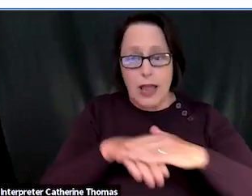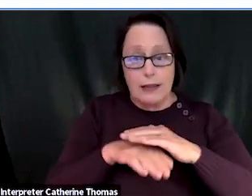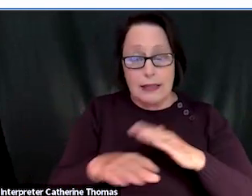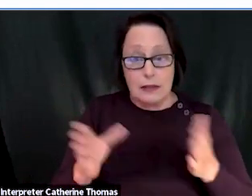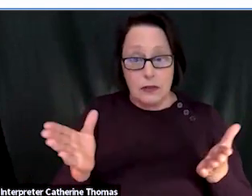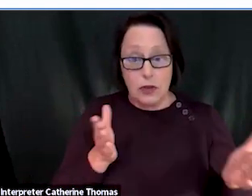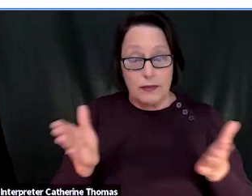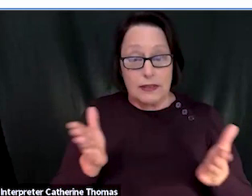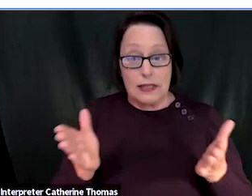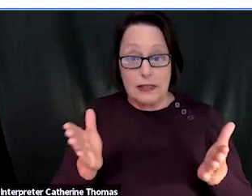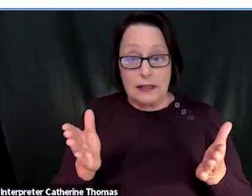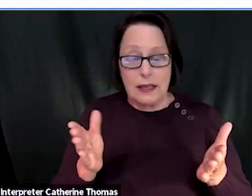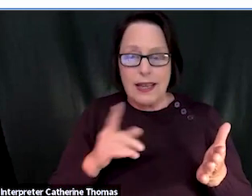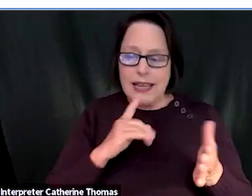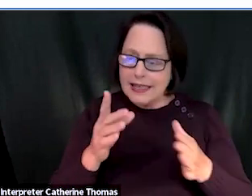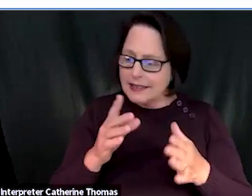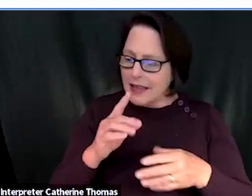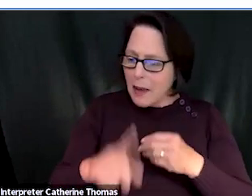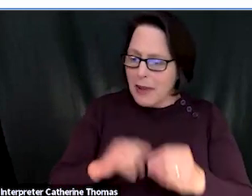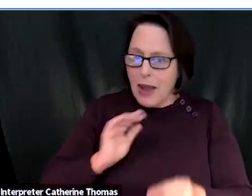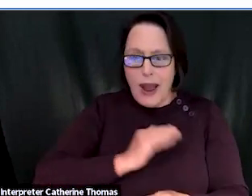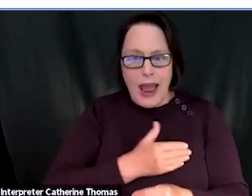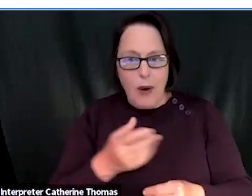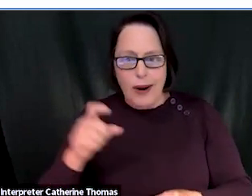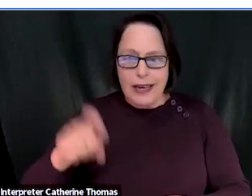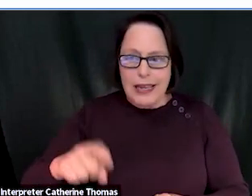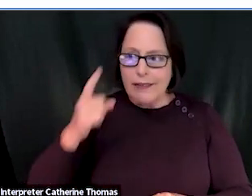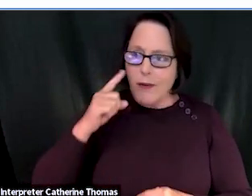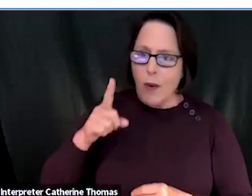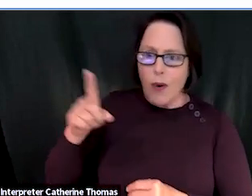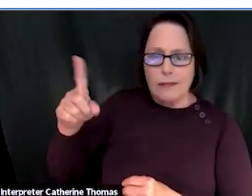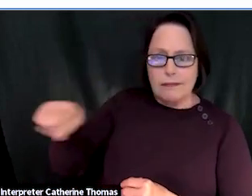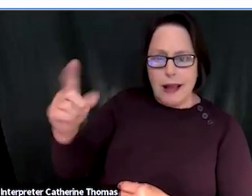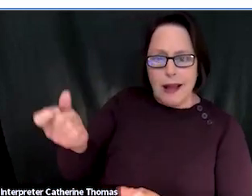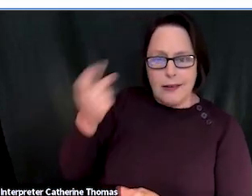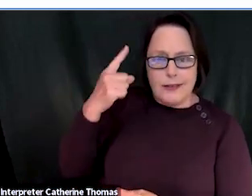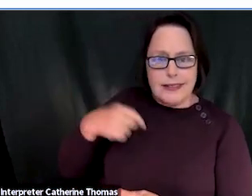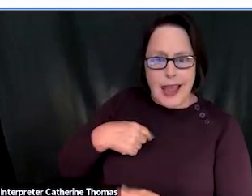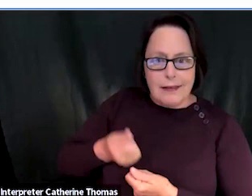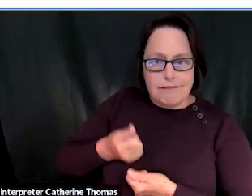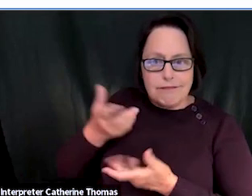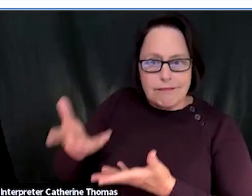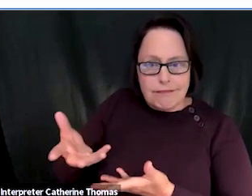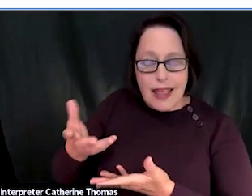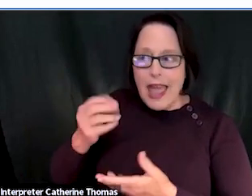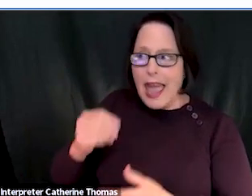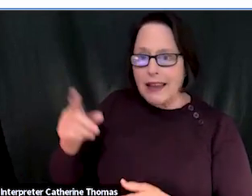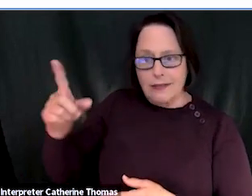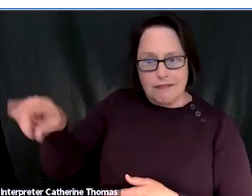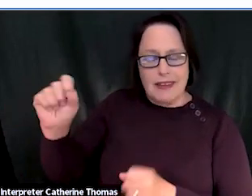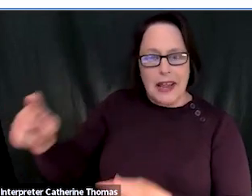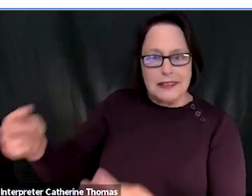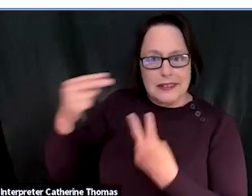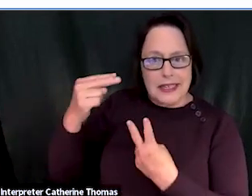services is about our need to be understood and to be seen. And